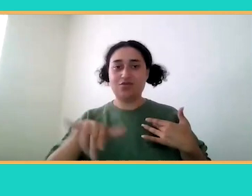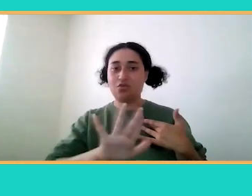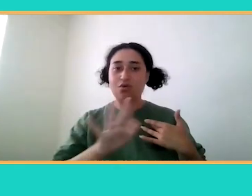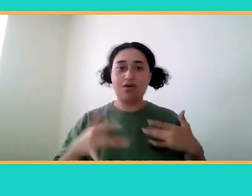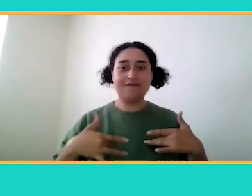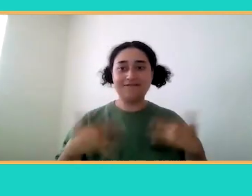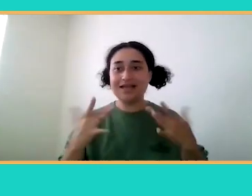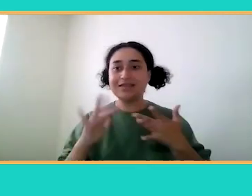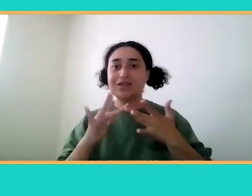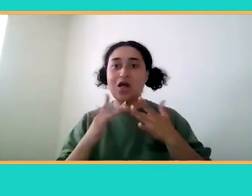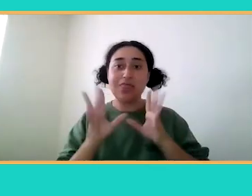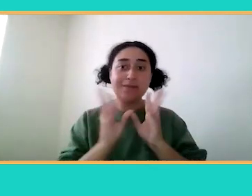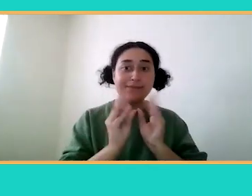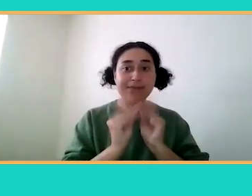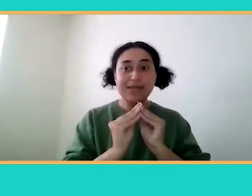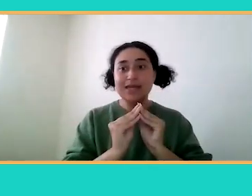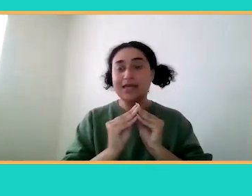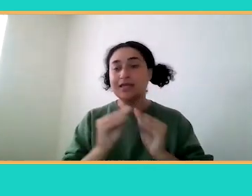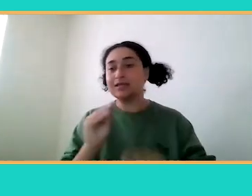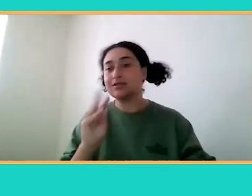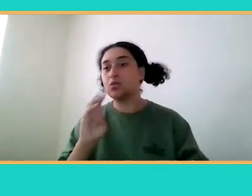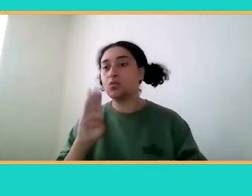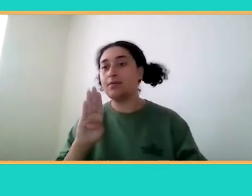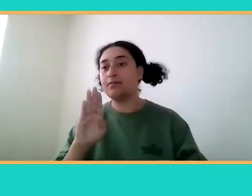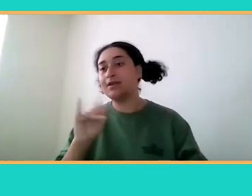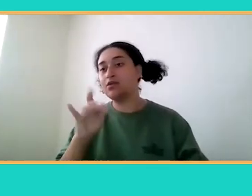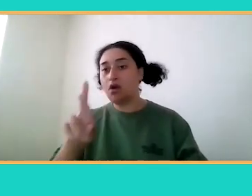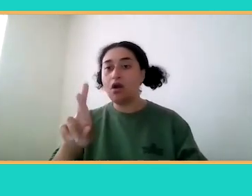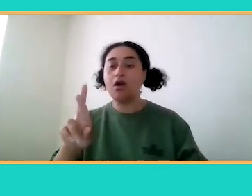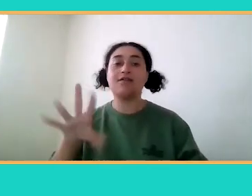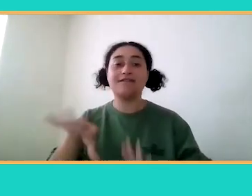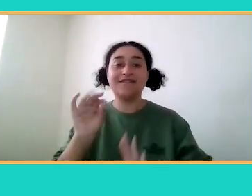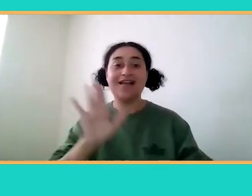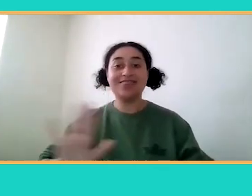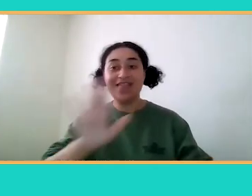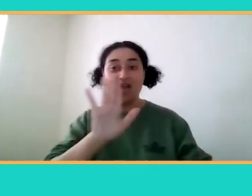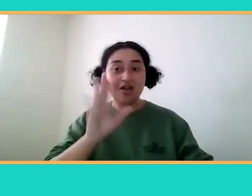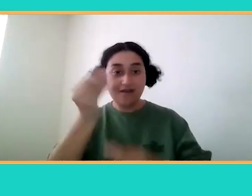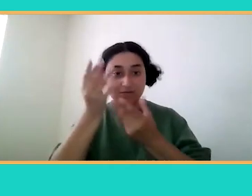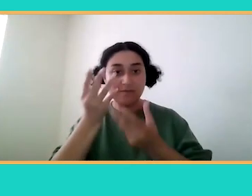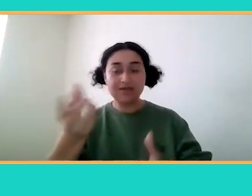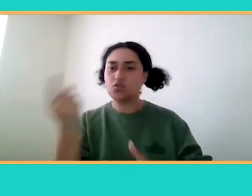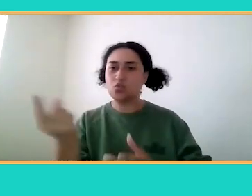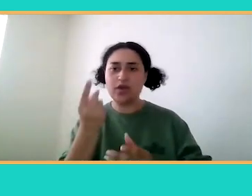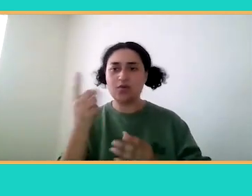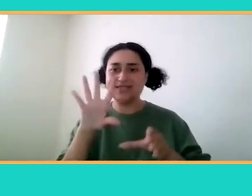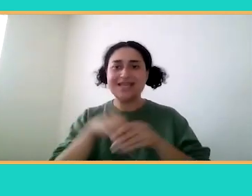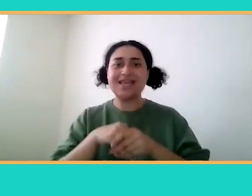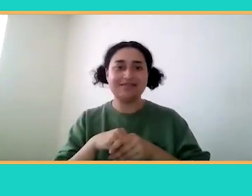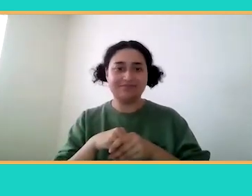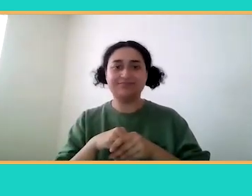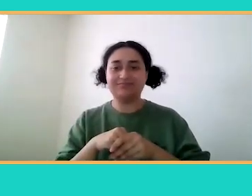online meetings, webinars, etc. You can find their information in the deck that we always send out to you afterwards. Say